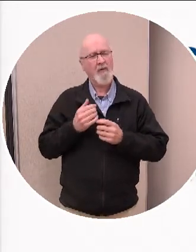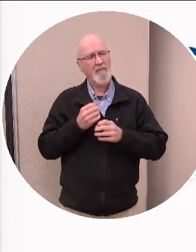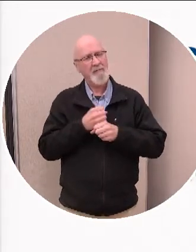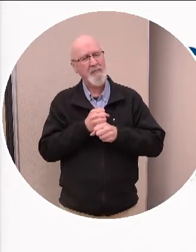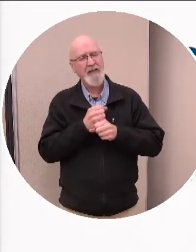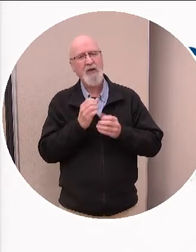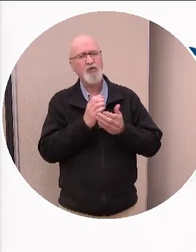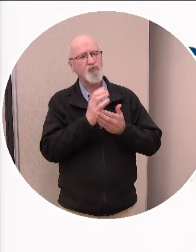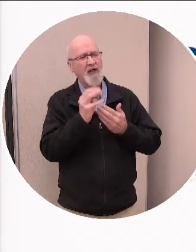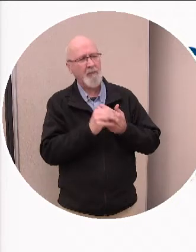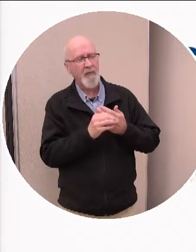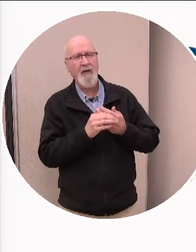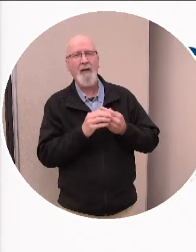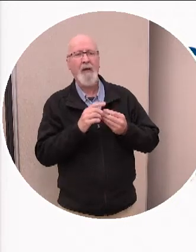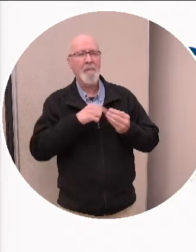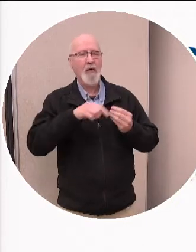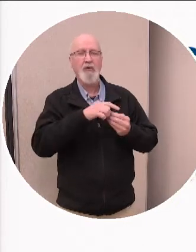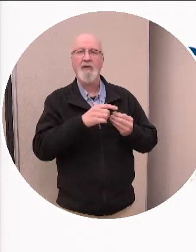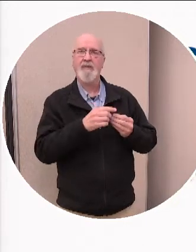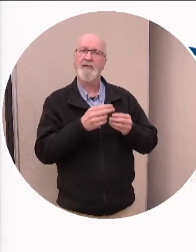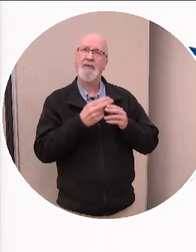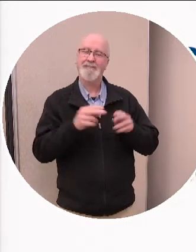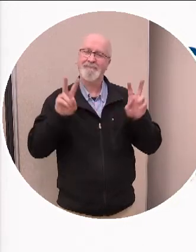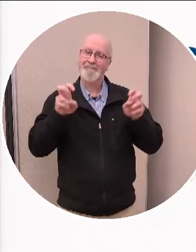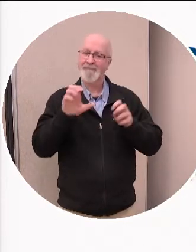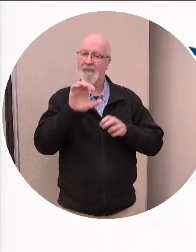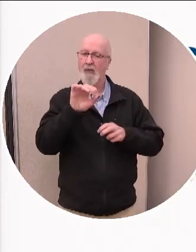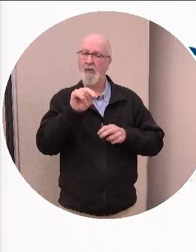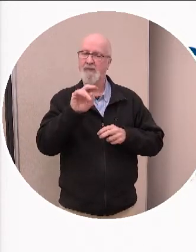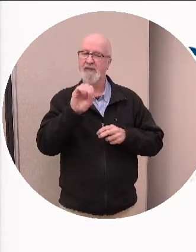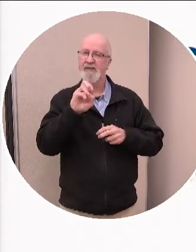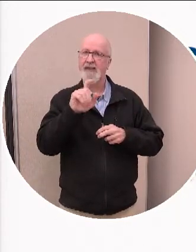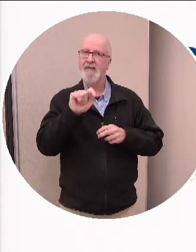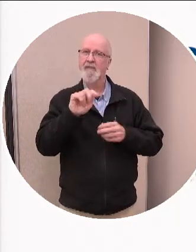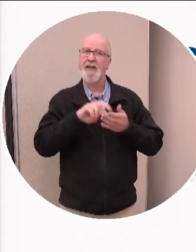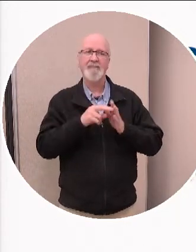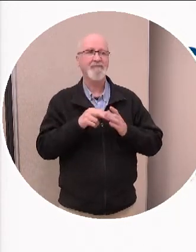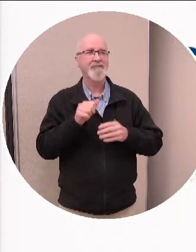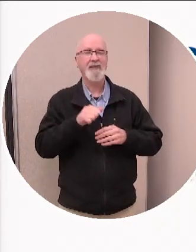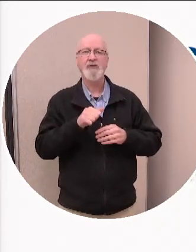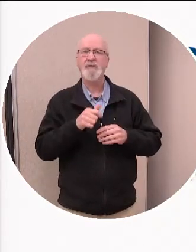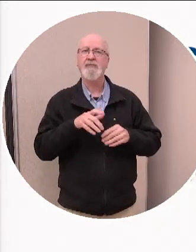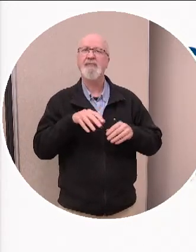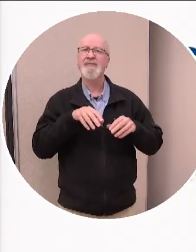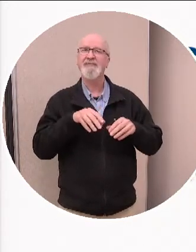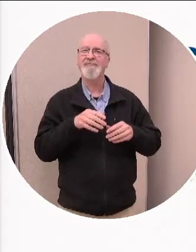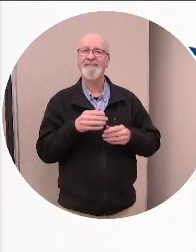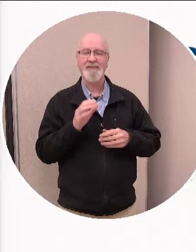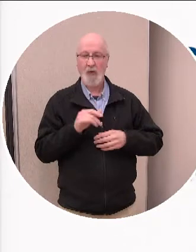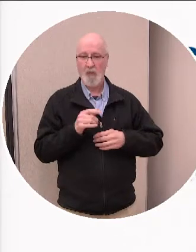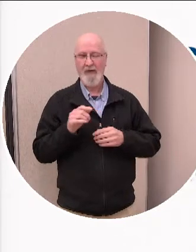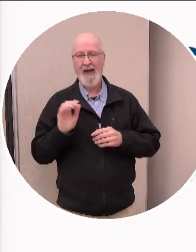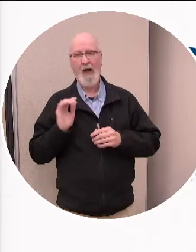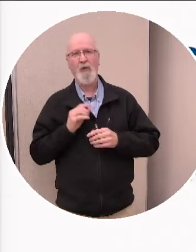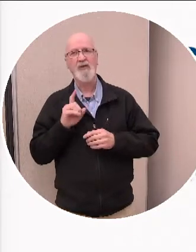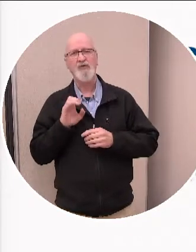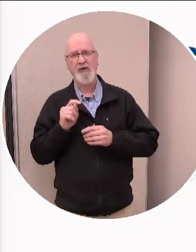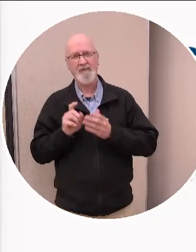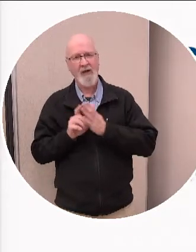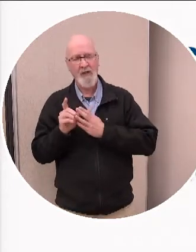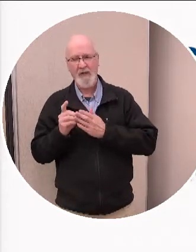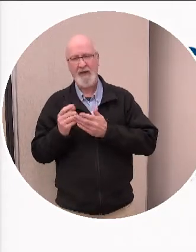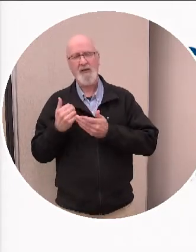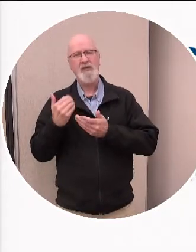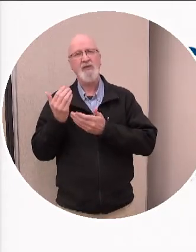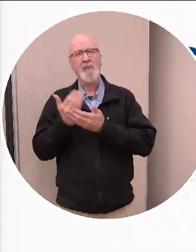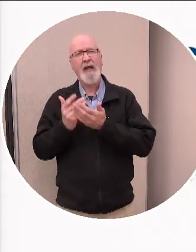curriculum around consent. So in addition to the established health curriculum, the district has also developed a suite of